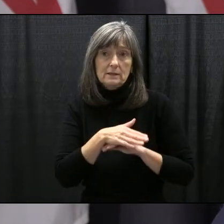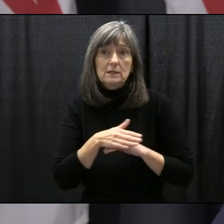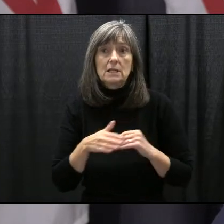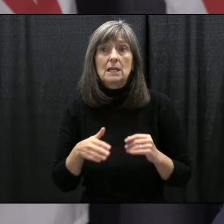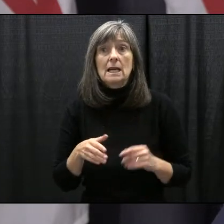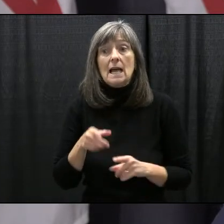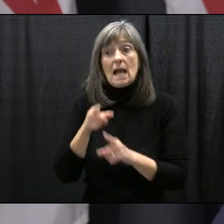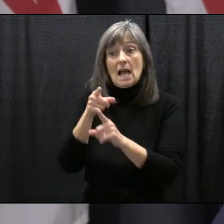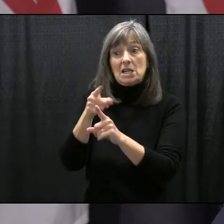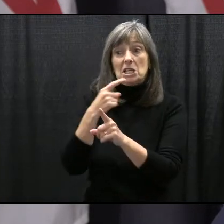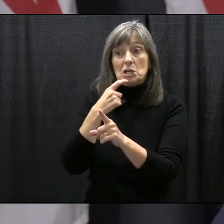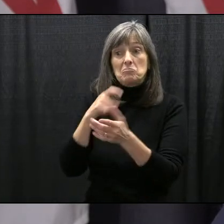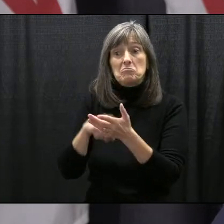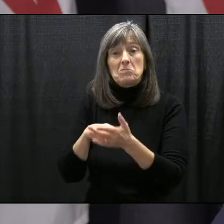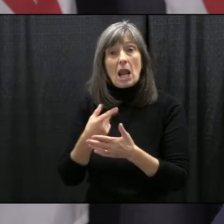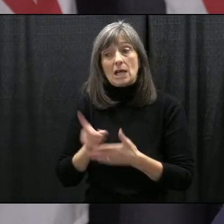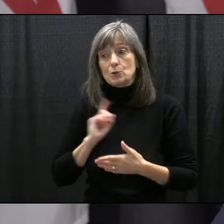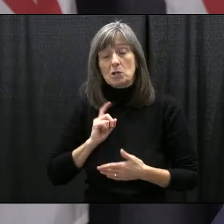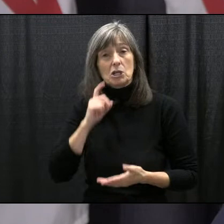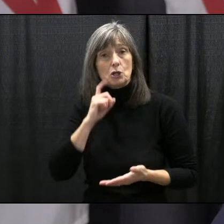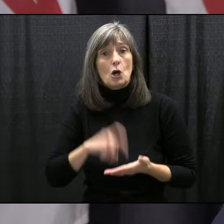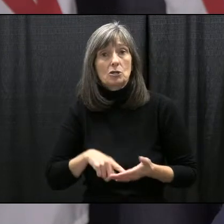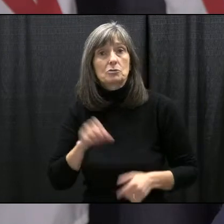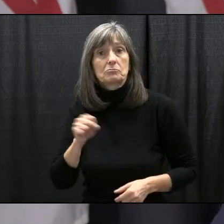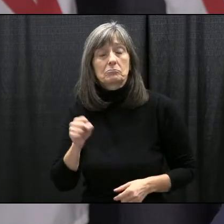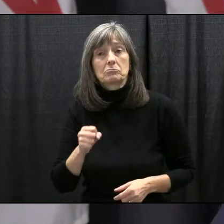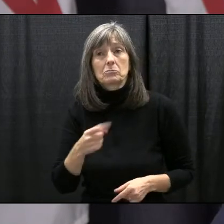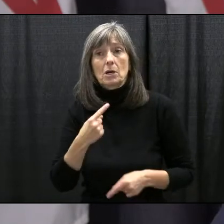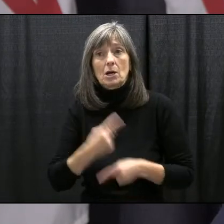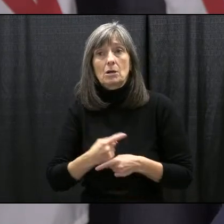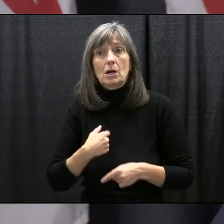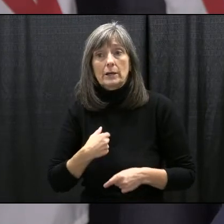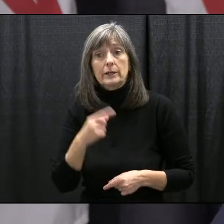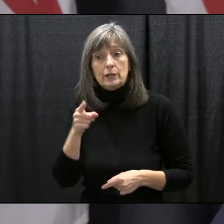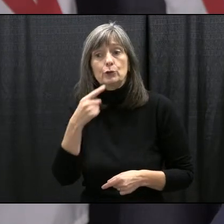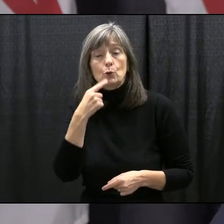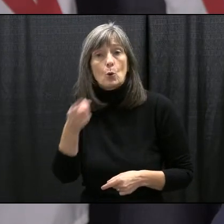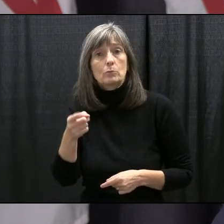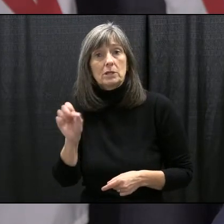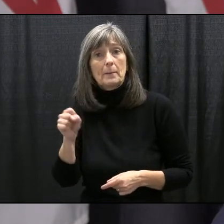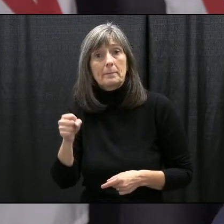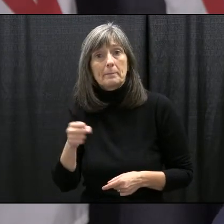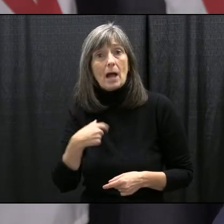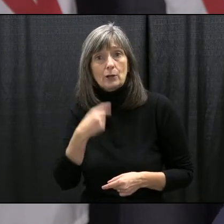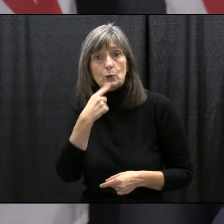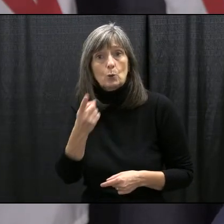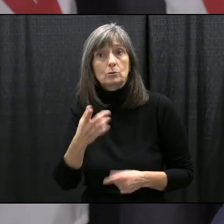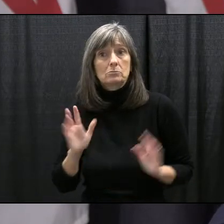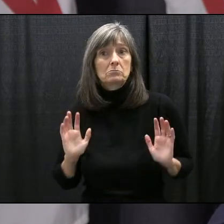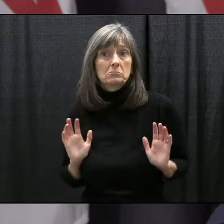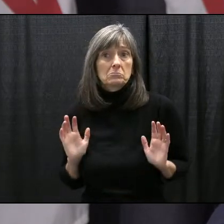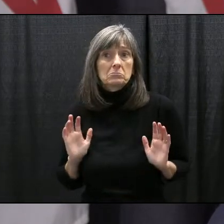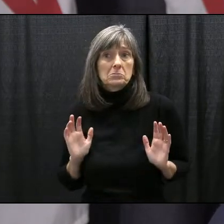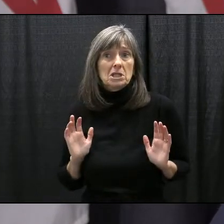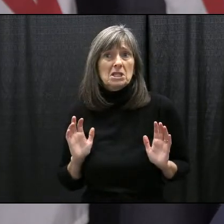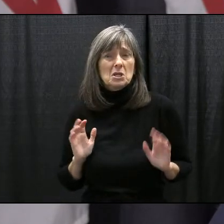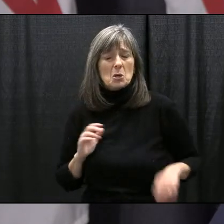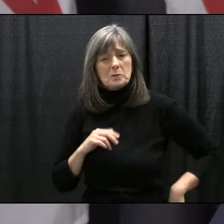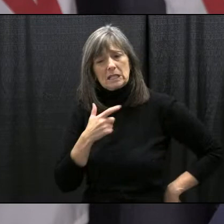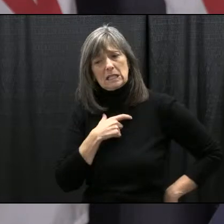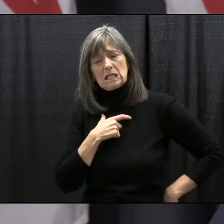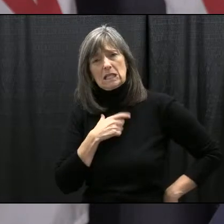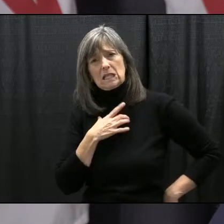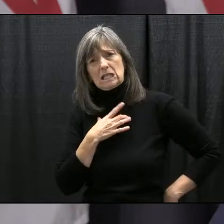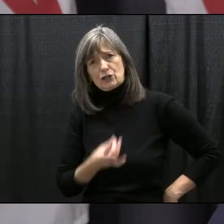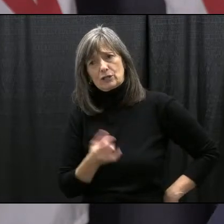He actually acknowledged that last week when we met, that he had been told then. So it's a little intriguing, the timing